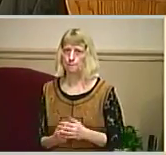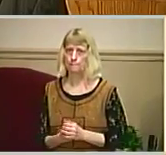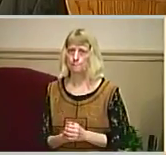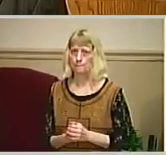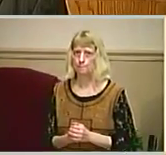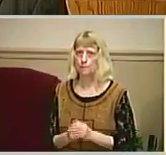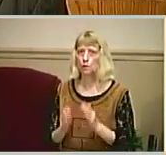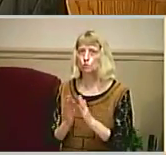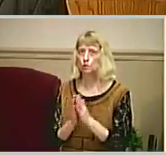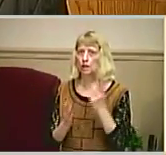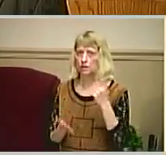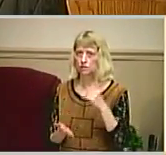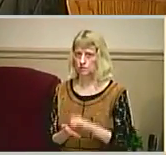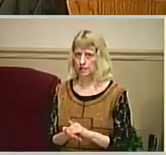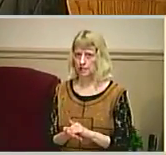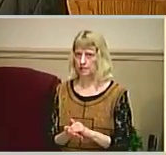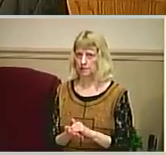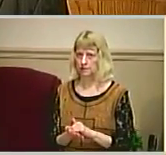Let's pray for that.